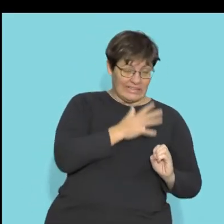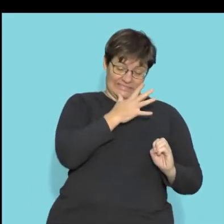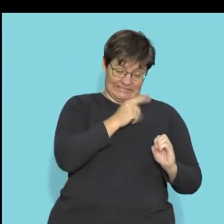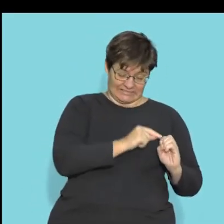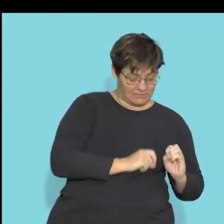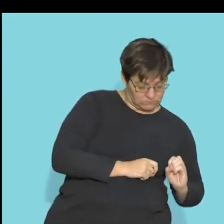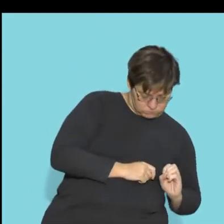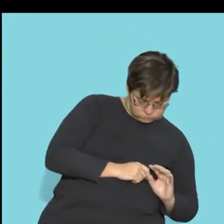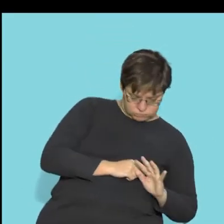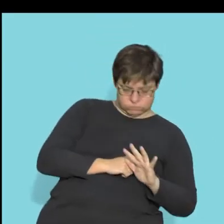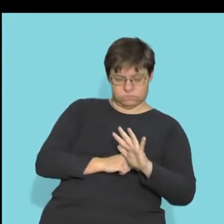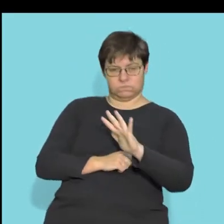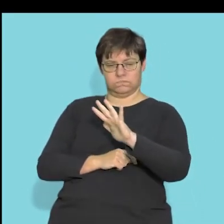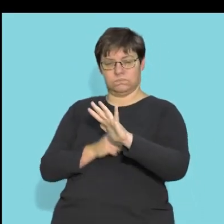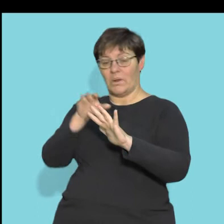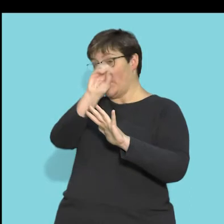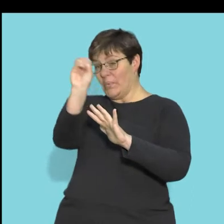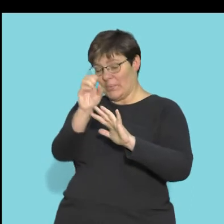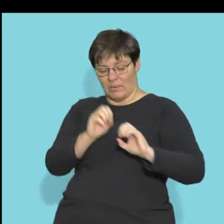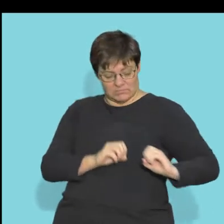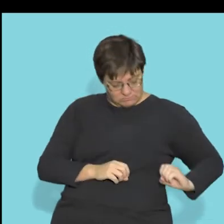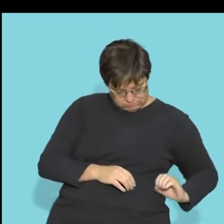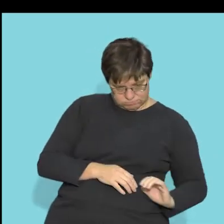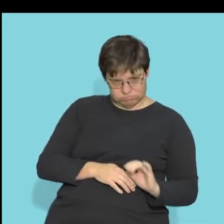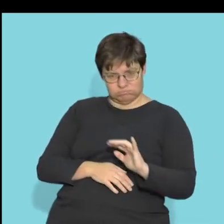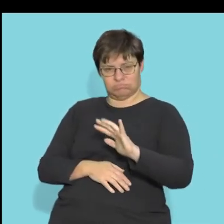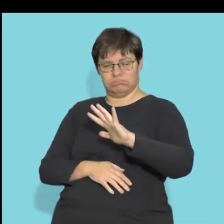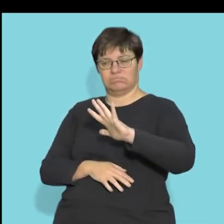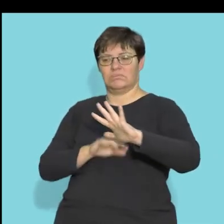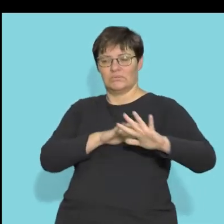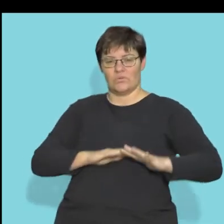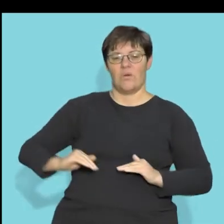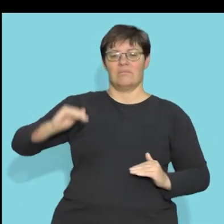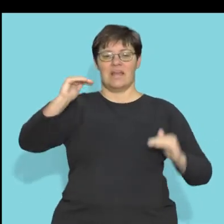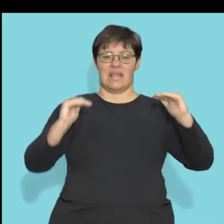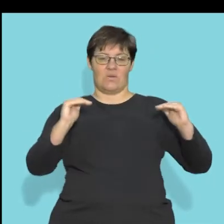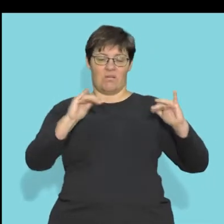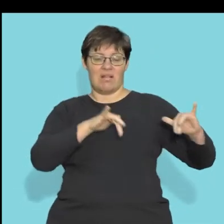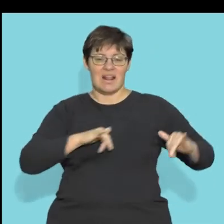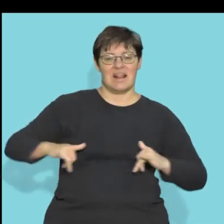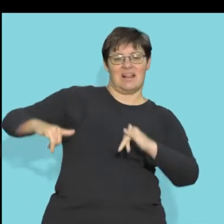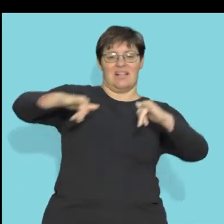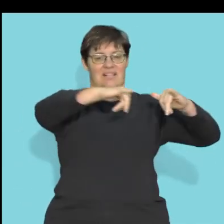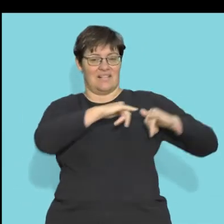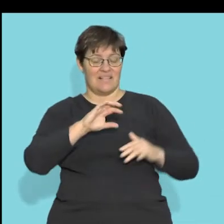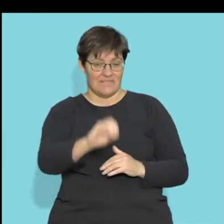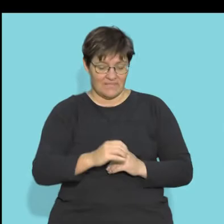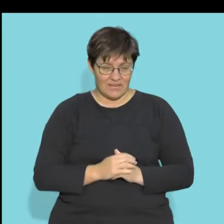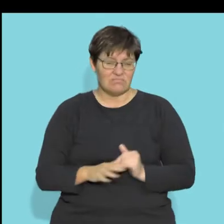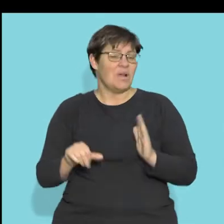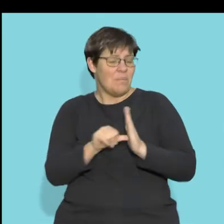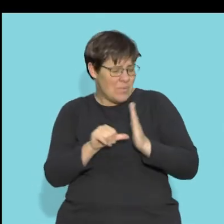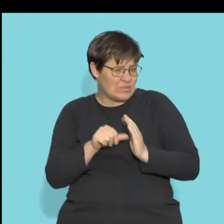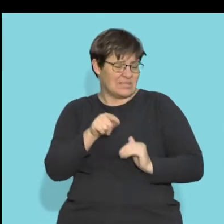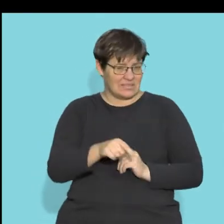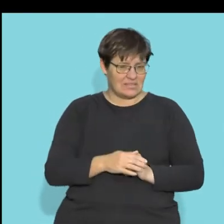all right? It moves from a high concentration to a low concentration. That's quite important for us,